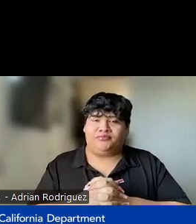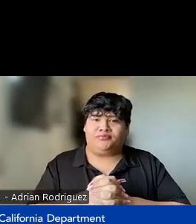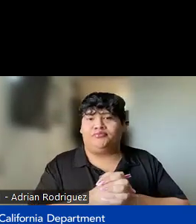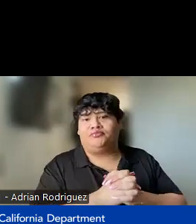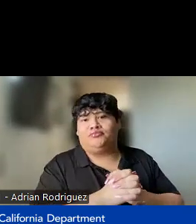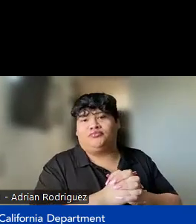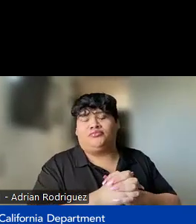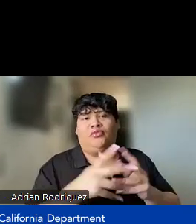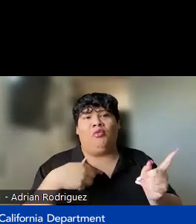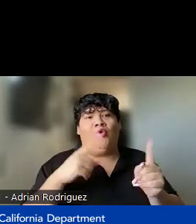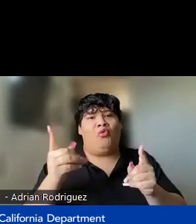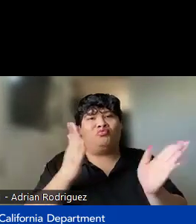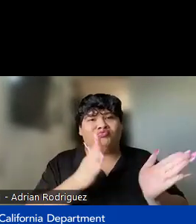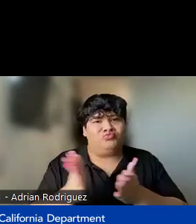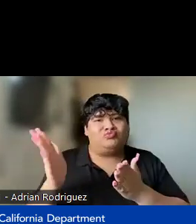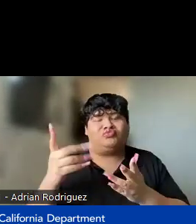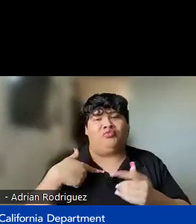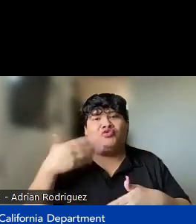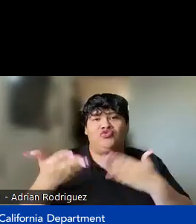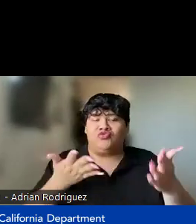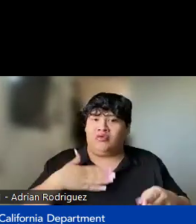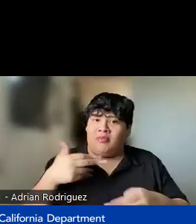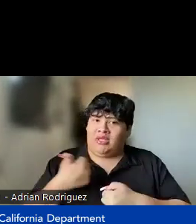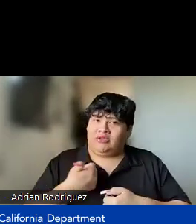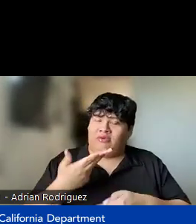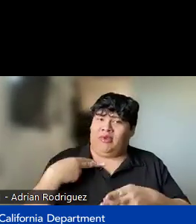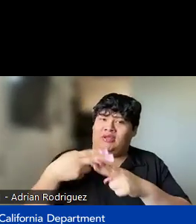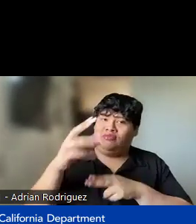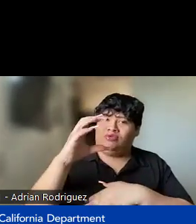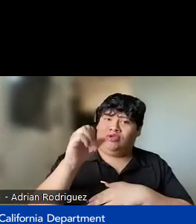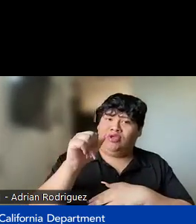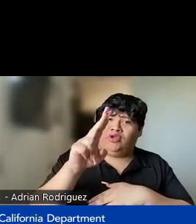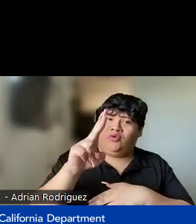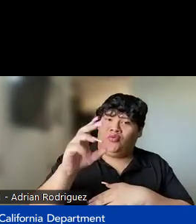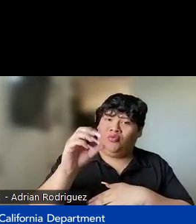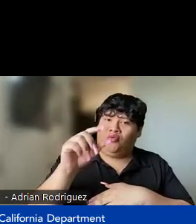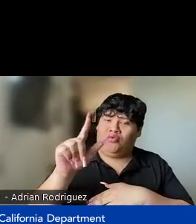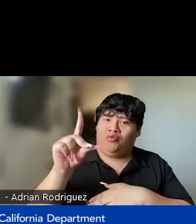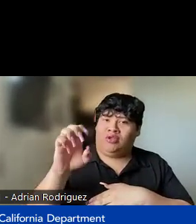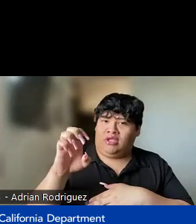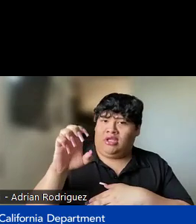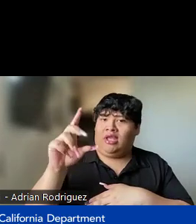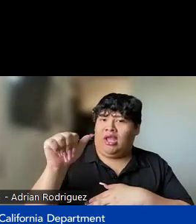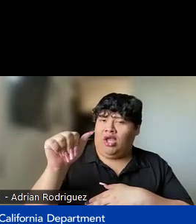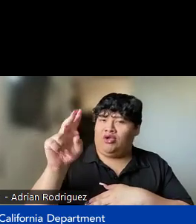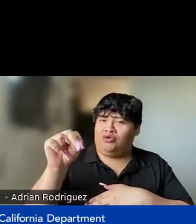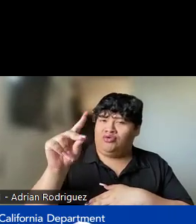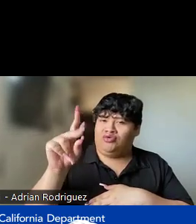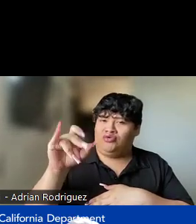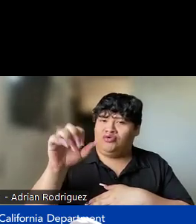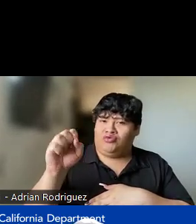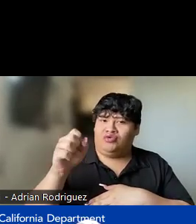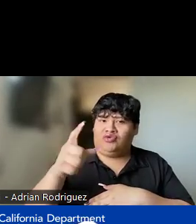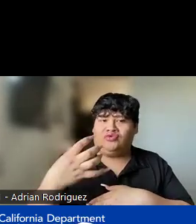I'm going to go over, I'm going to introduce myself. I am Carol DeAndres. I am the Stakeholder Engagement Manager for the Master Plan